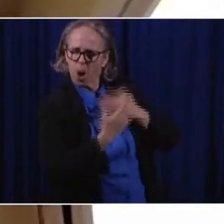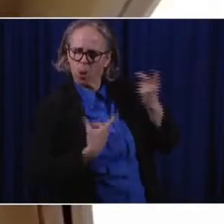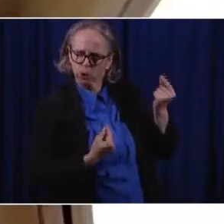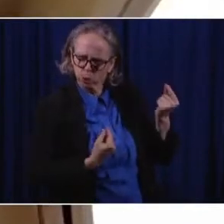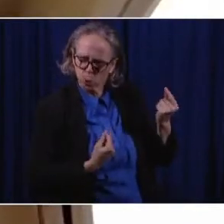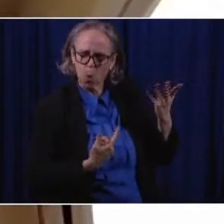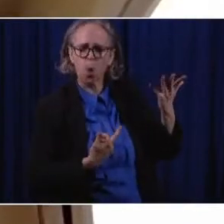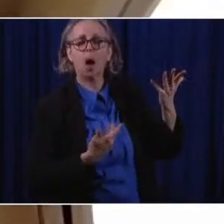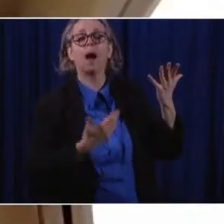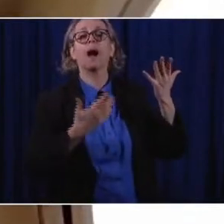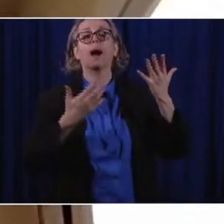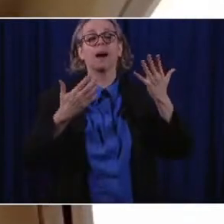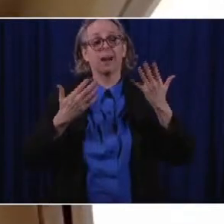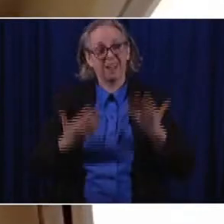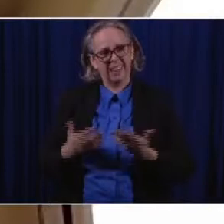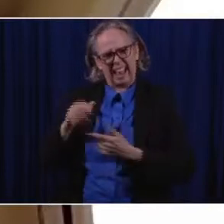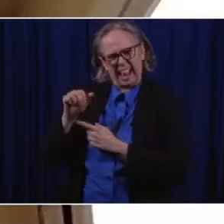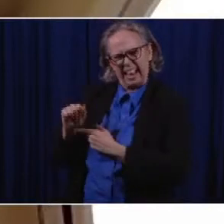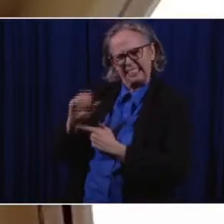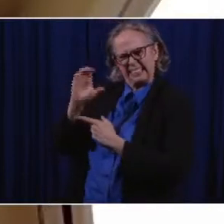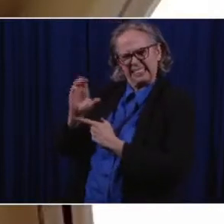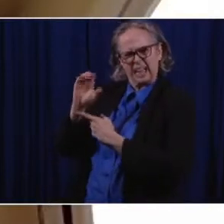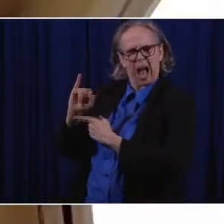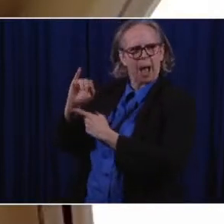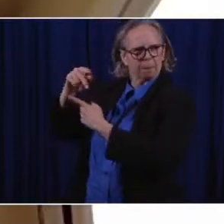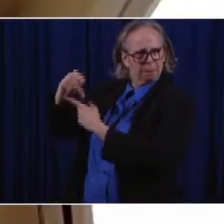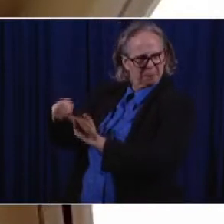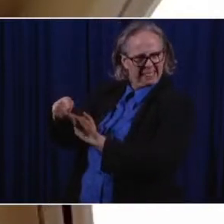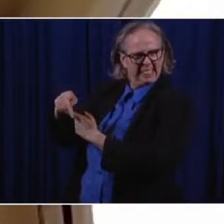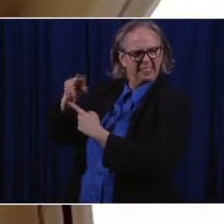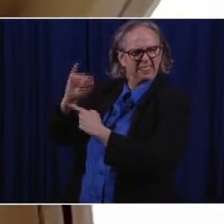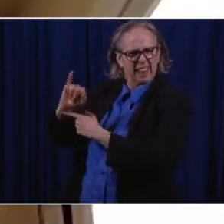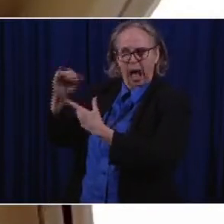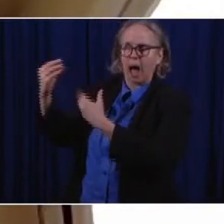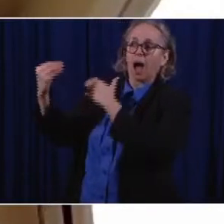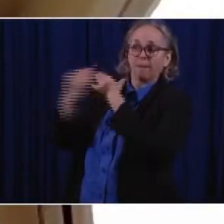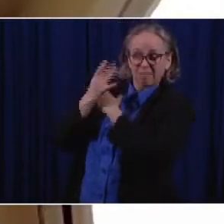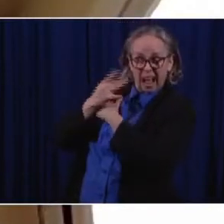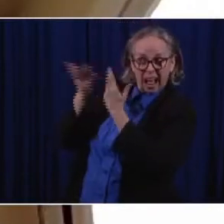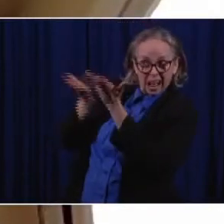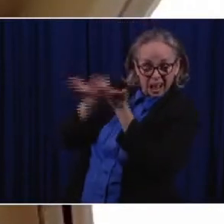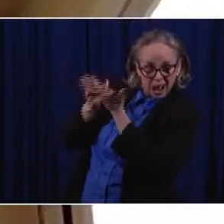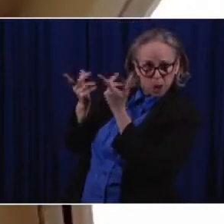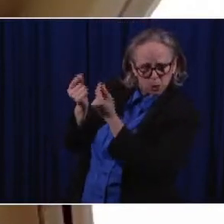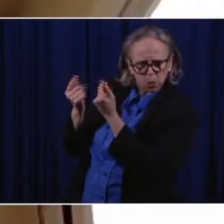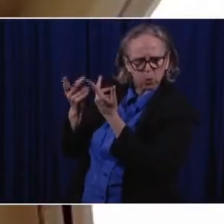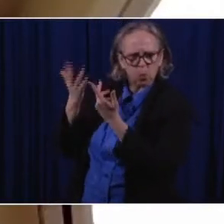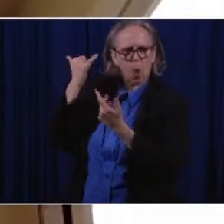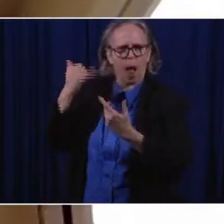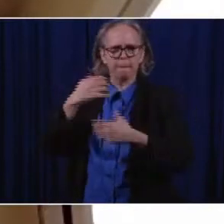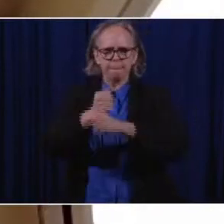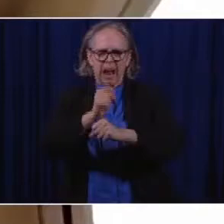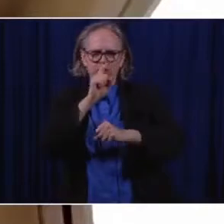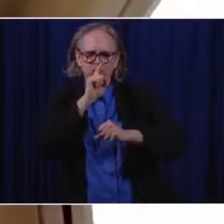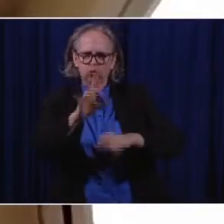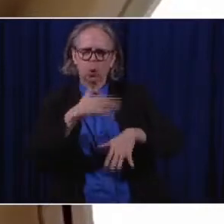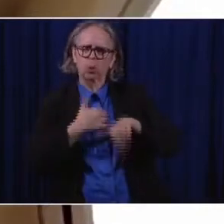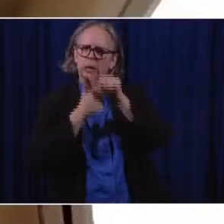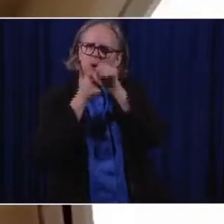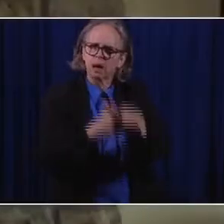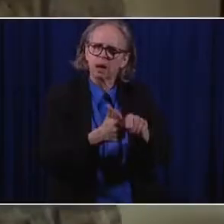ACIP, to assure that we're acting in a common way across the country.